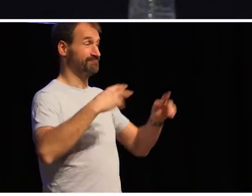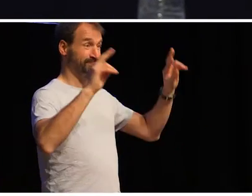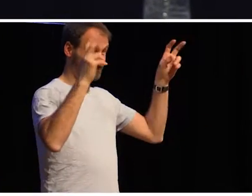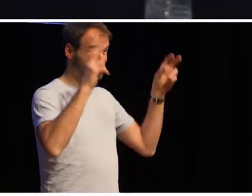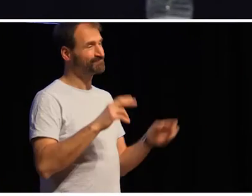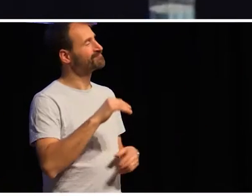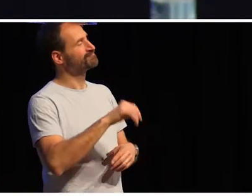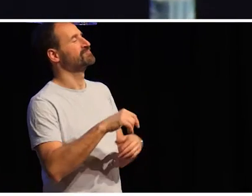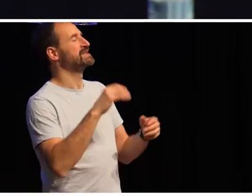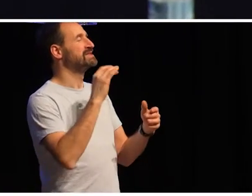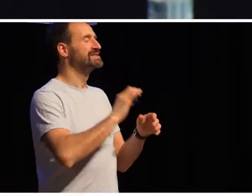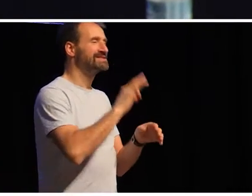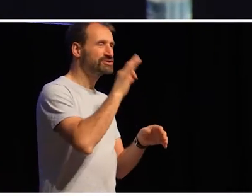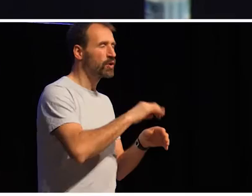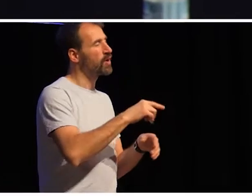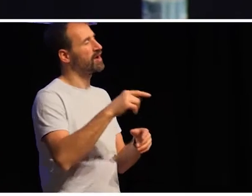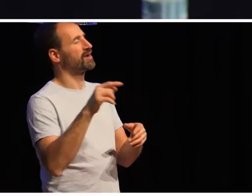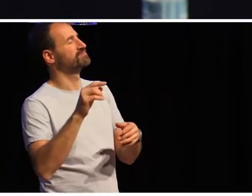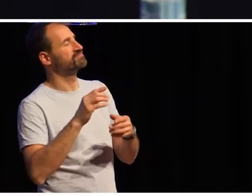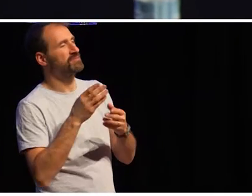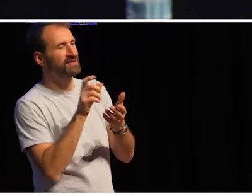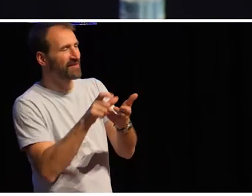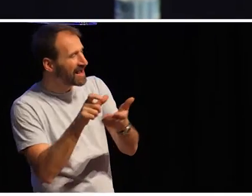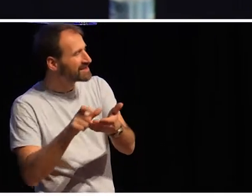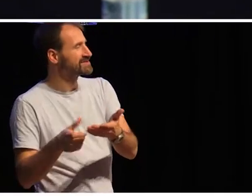with JavaScript and Machine.io.